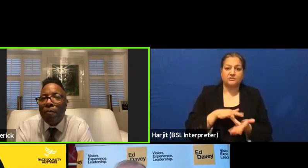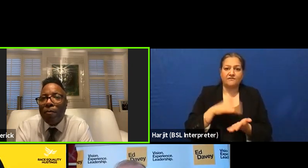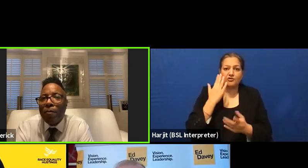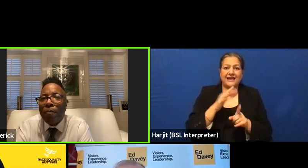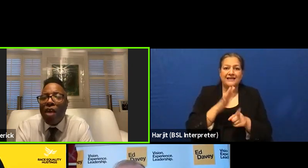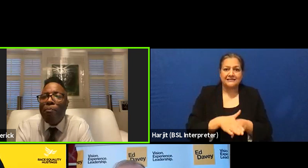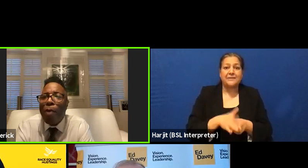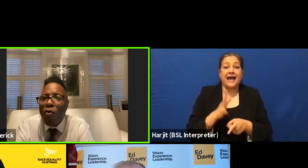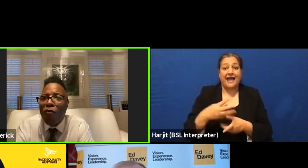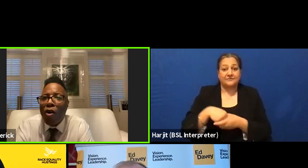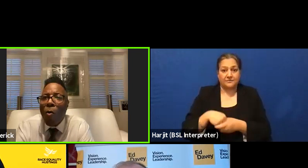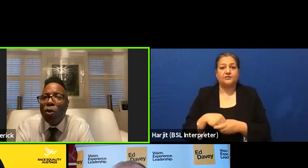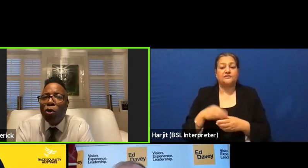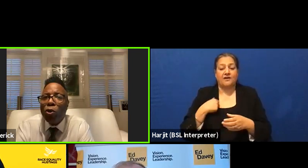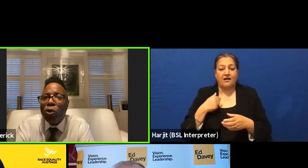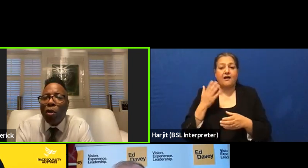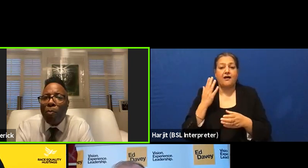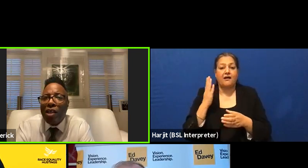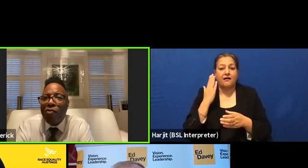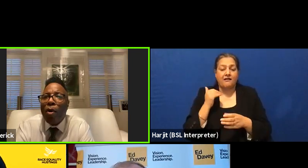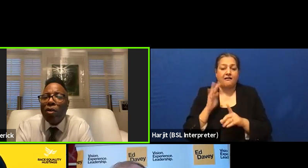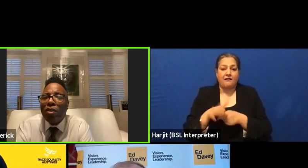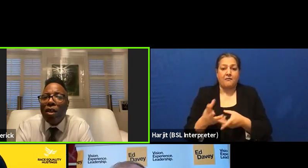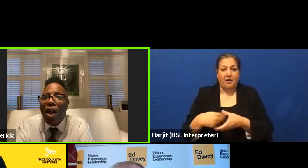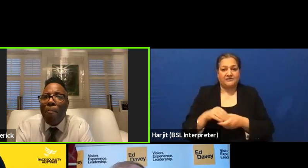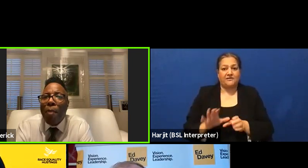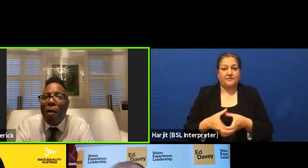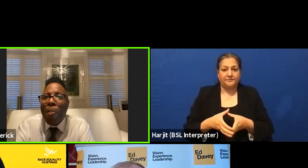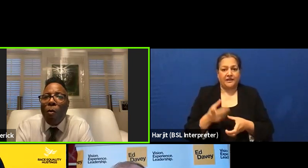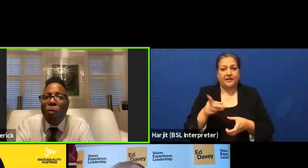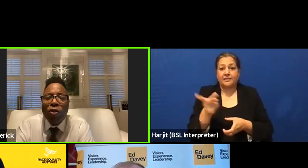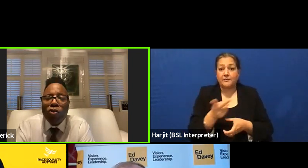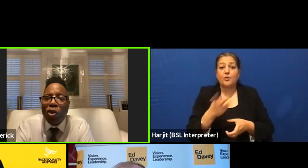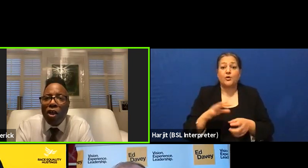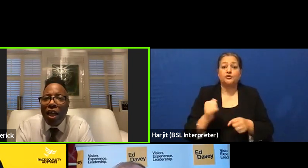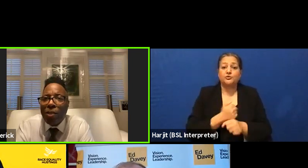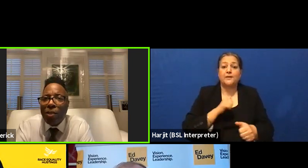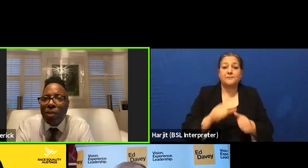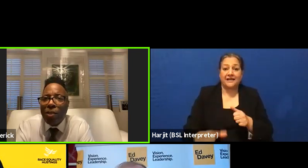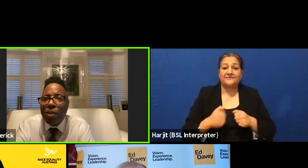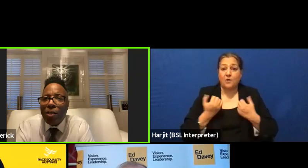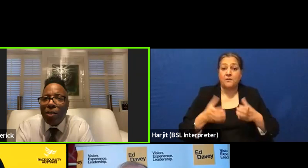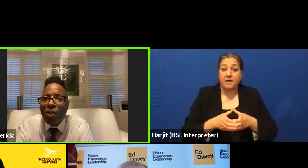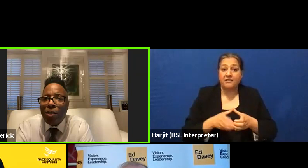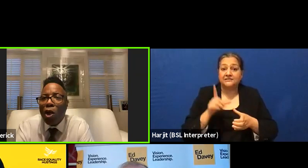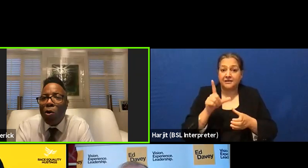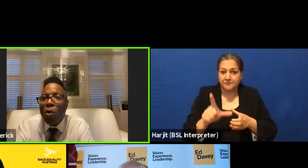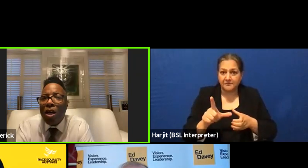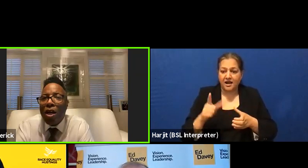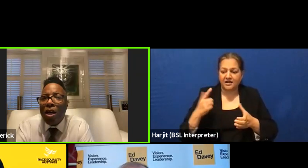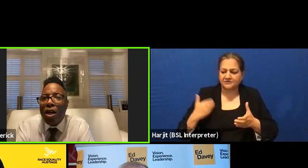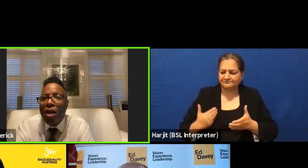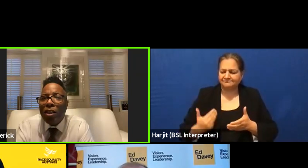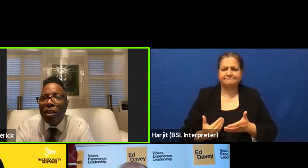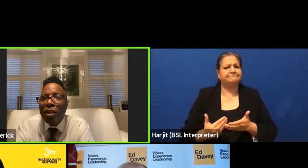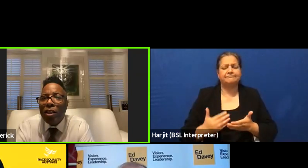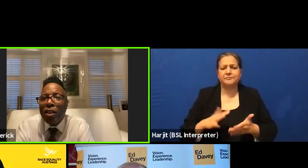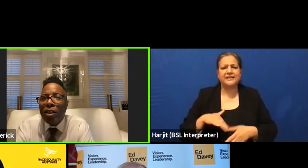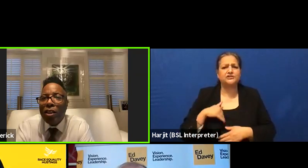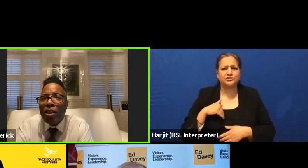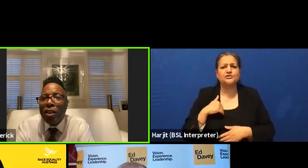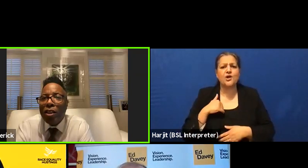party. They both want to do the best for our party, but the journey has been glacially slow, as